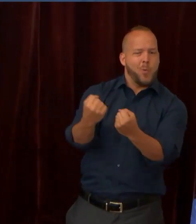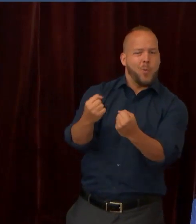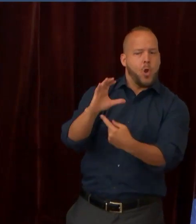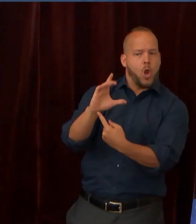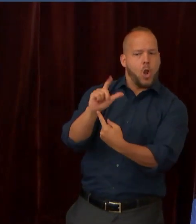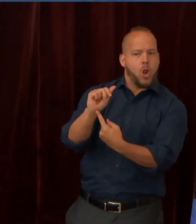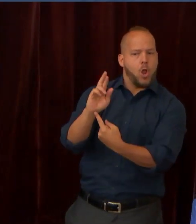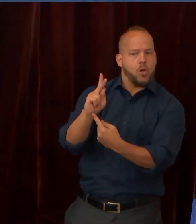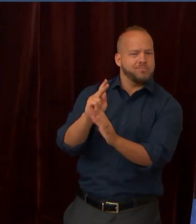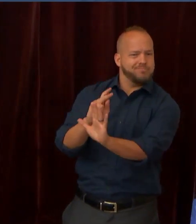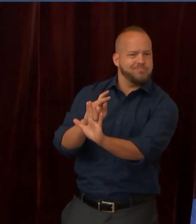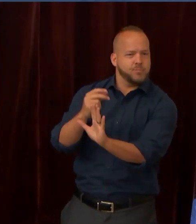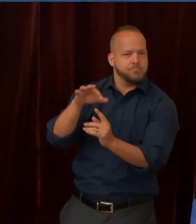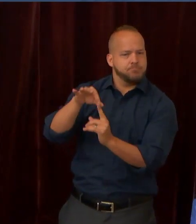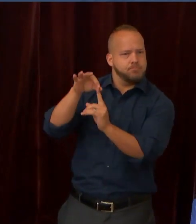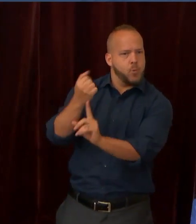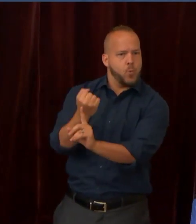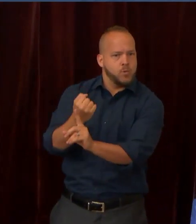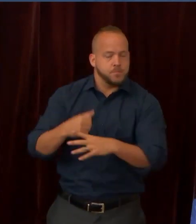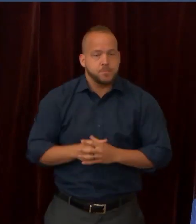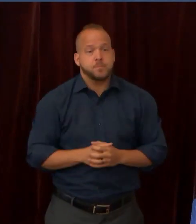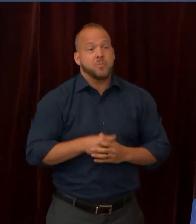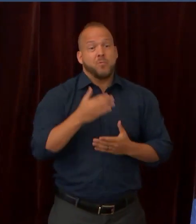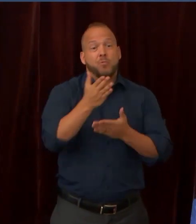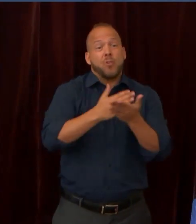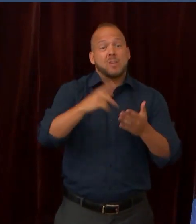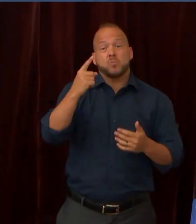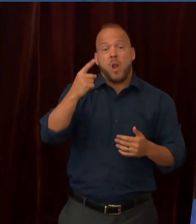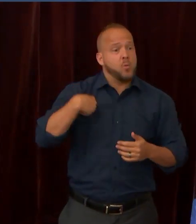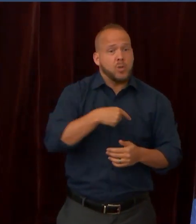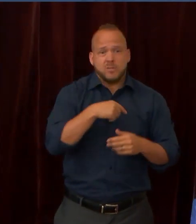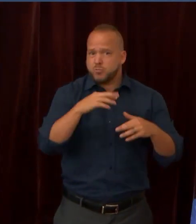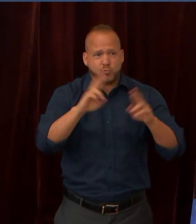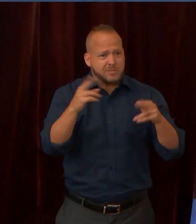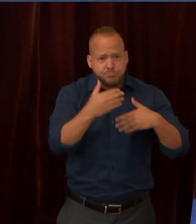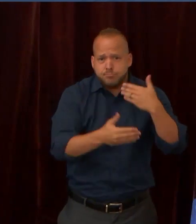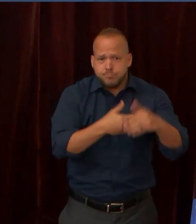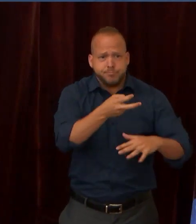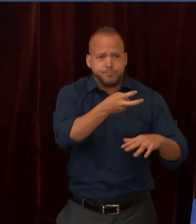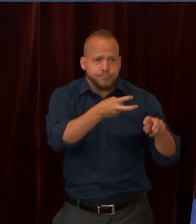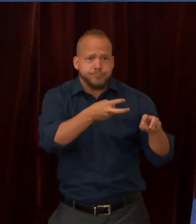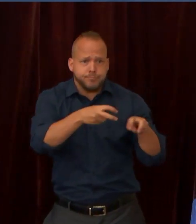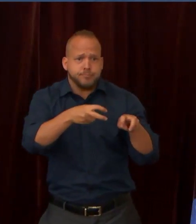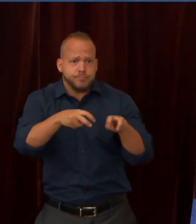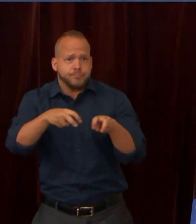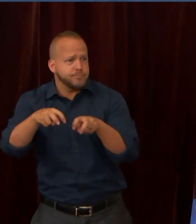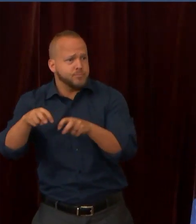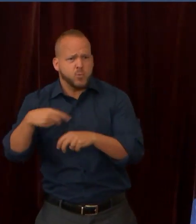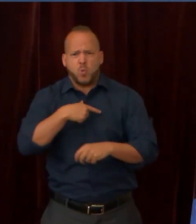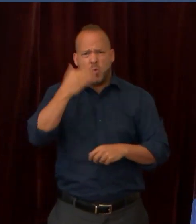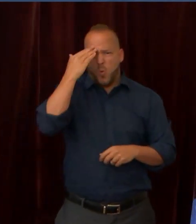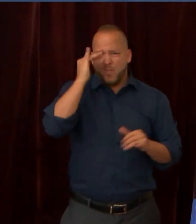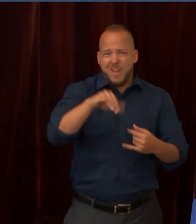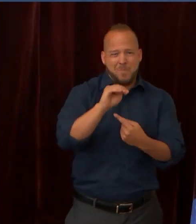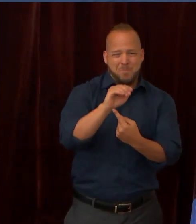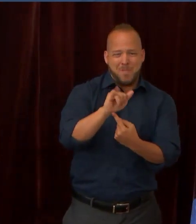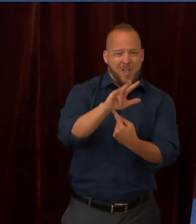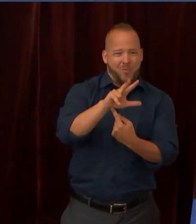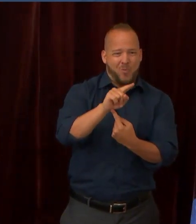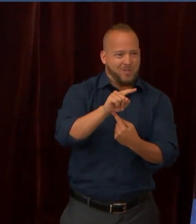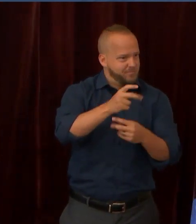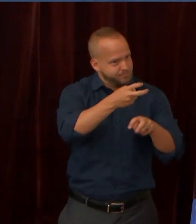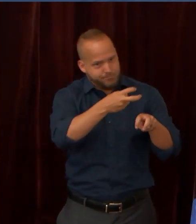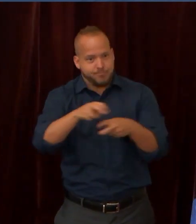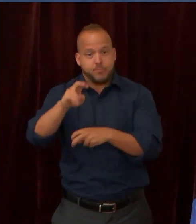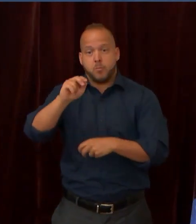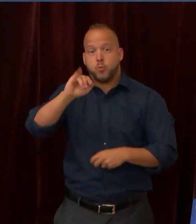state on June 1. We're going to have more details to share with you in the days to come. But I do, as we've been clear now for some